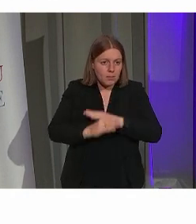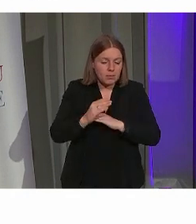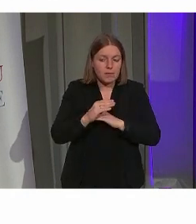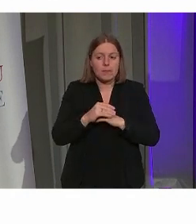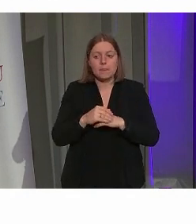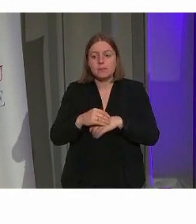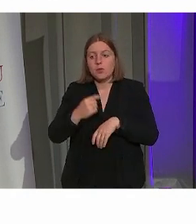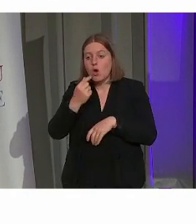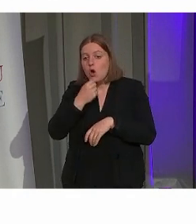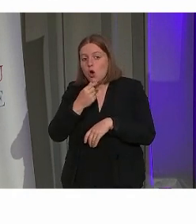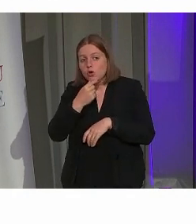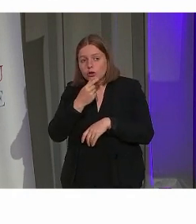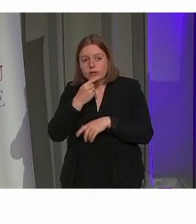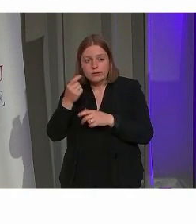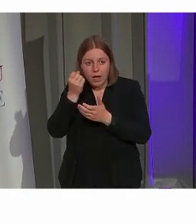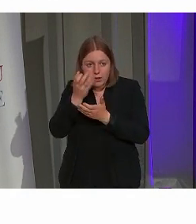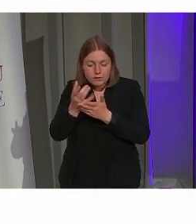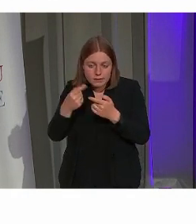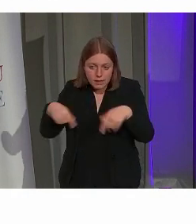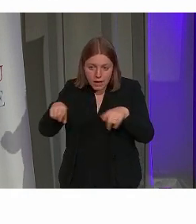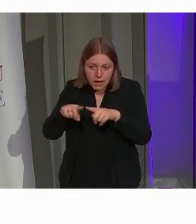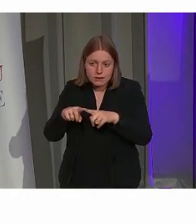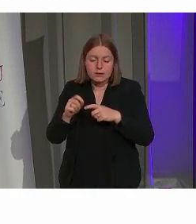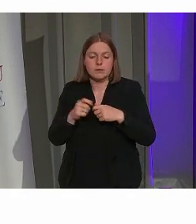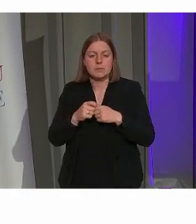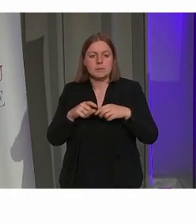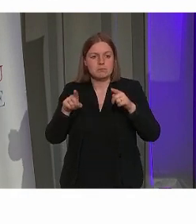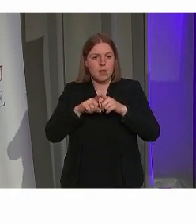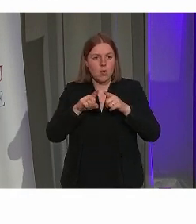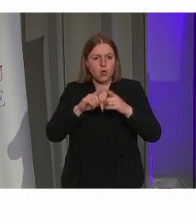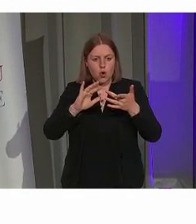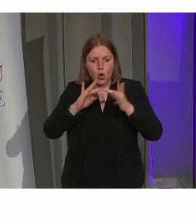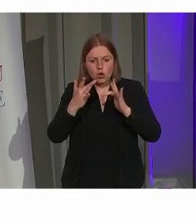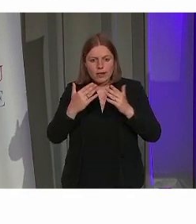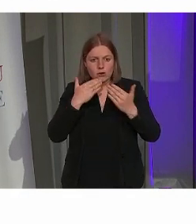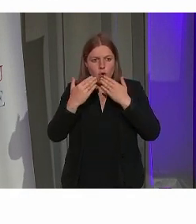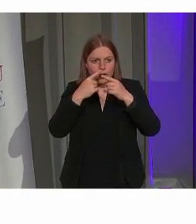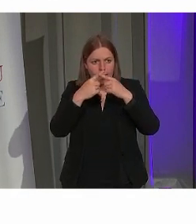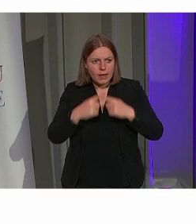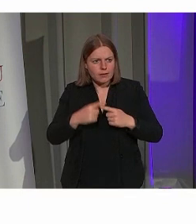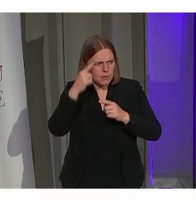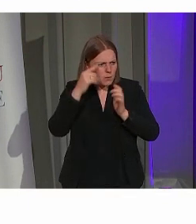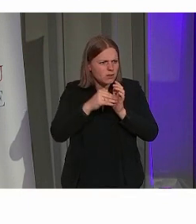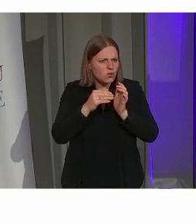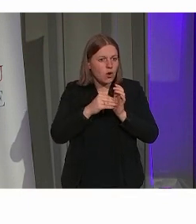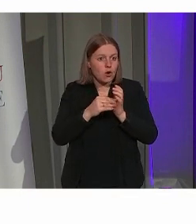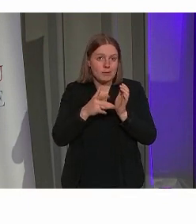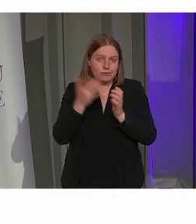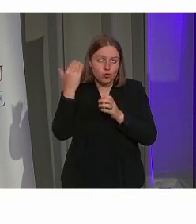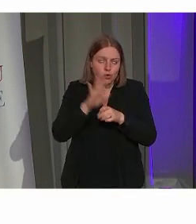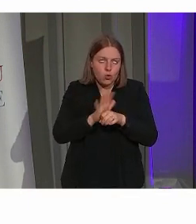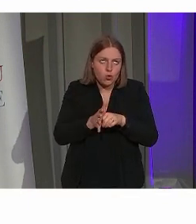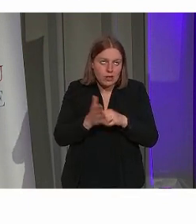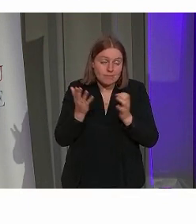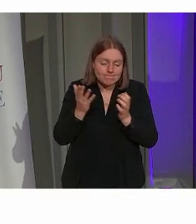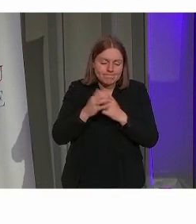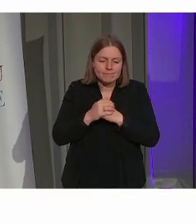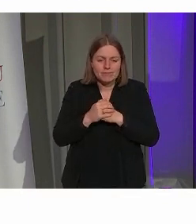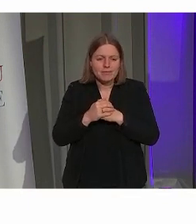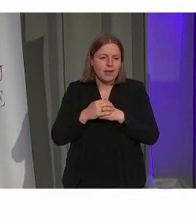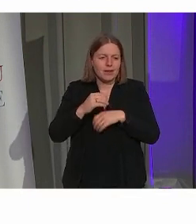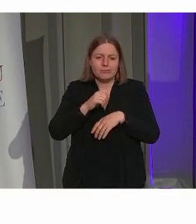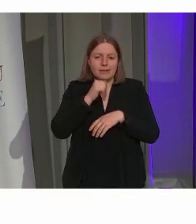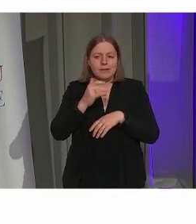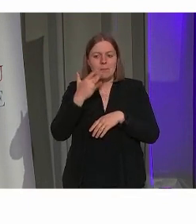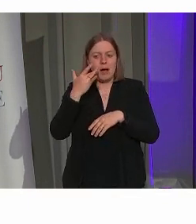boards, also the advisory boards for people with disabilities and so on. We also had an online